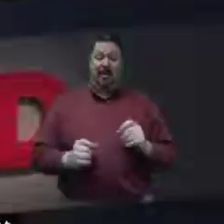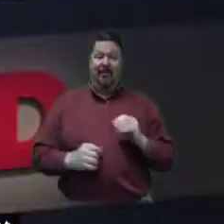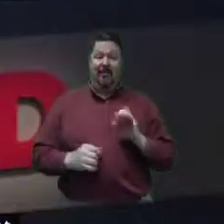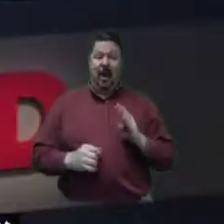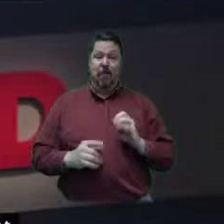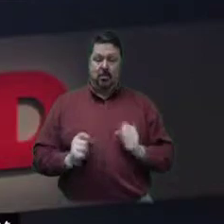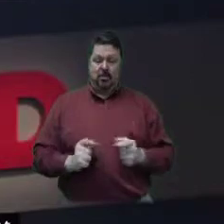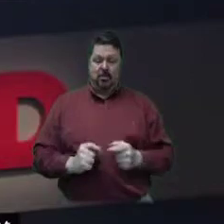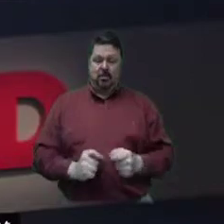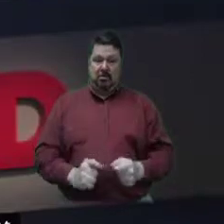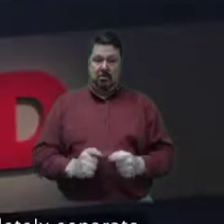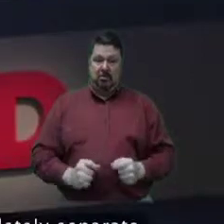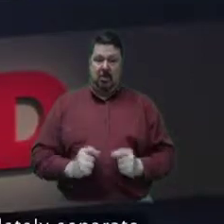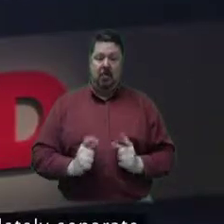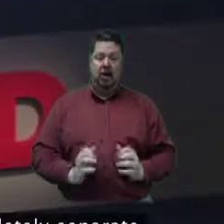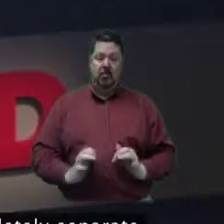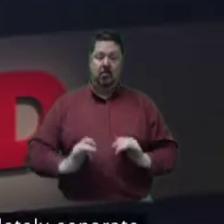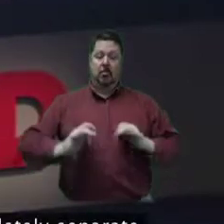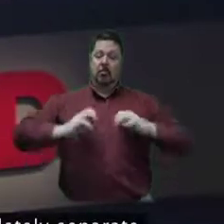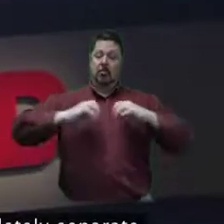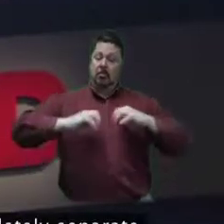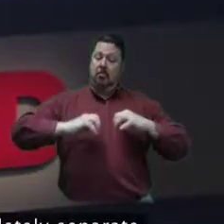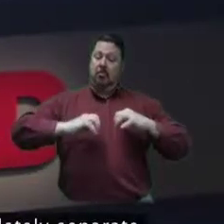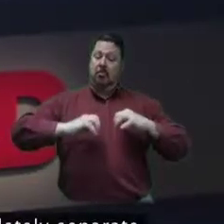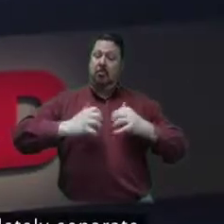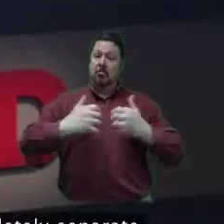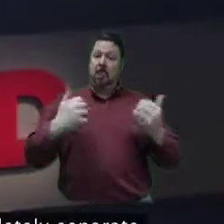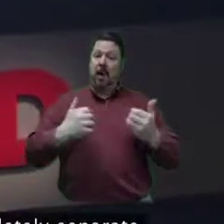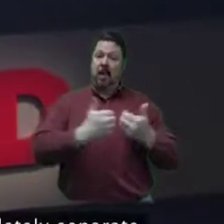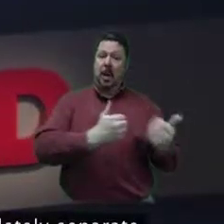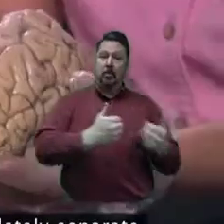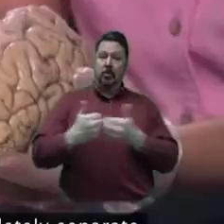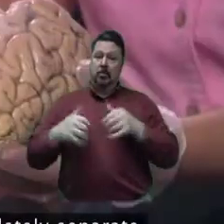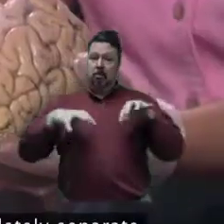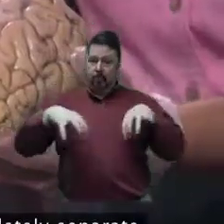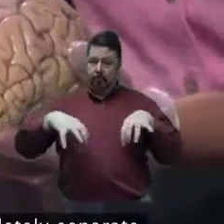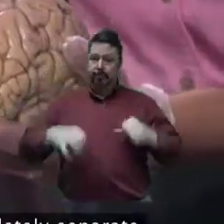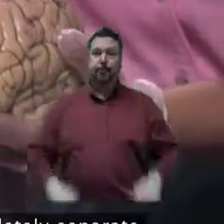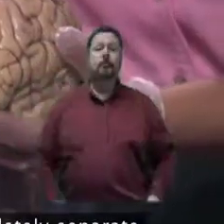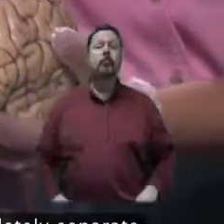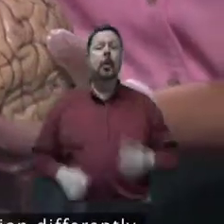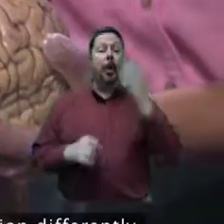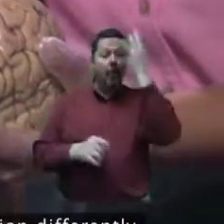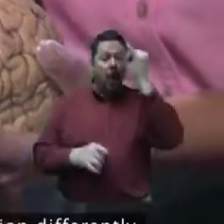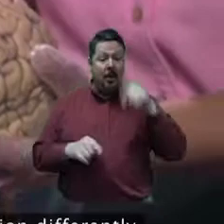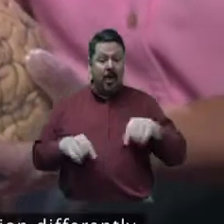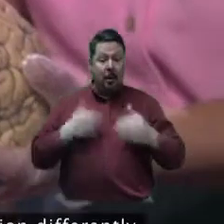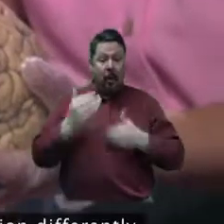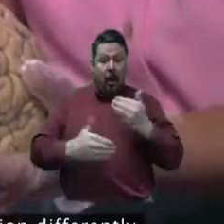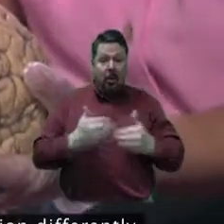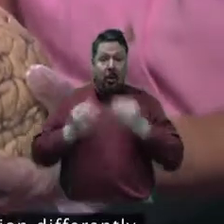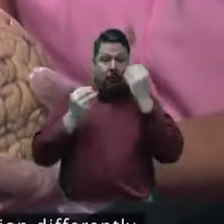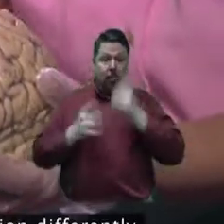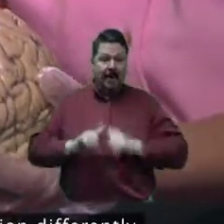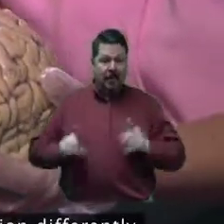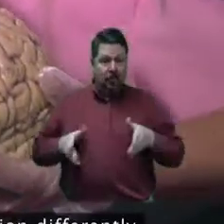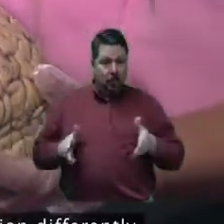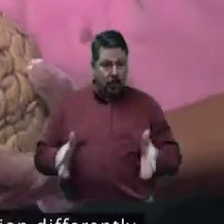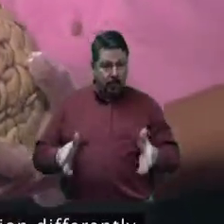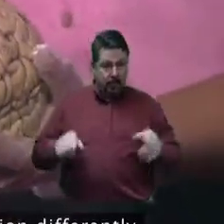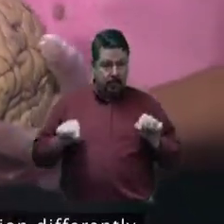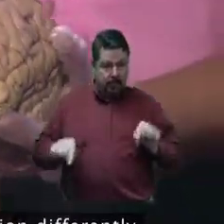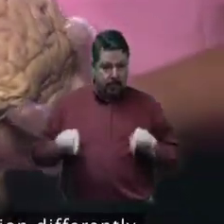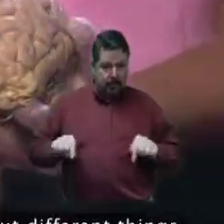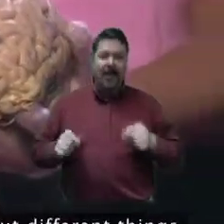fibers. But other than that, the two hemispheres are completely separate. Because they process information